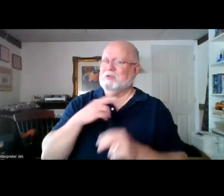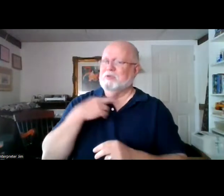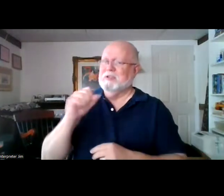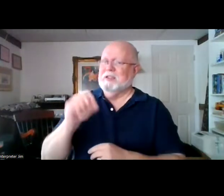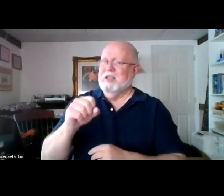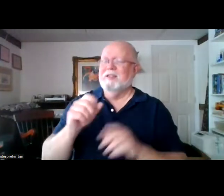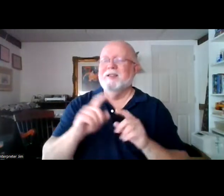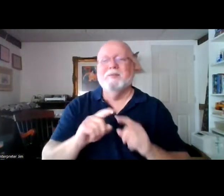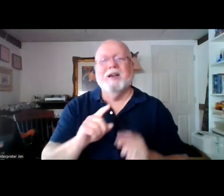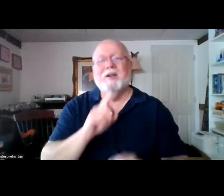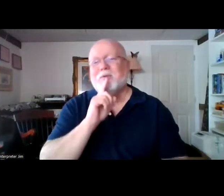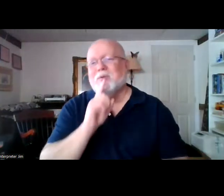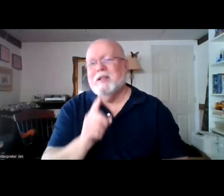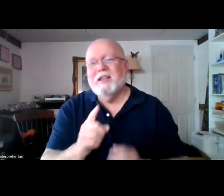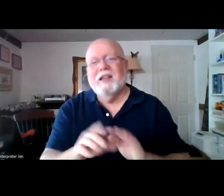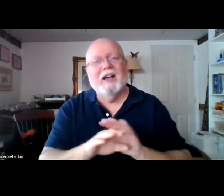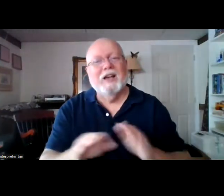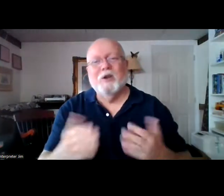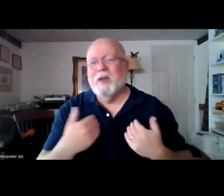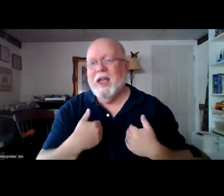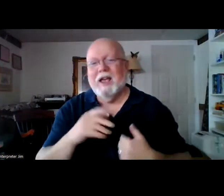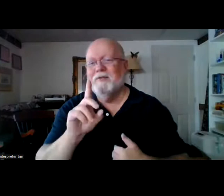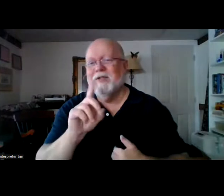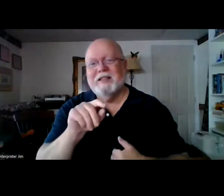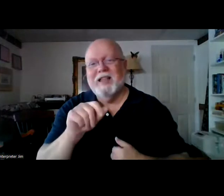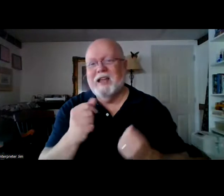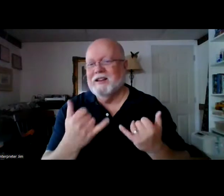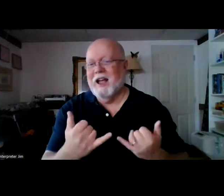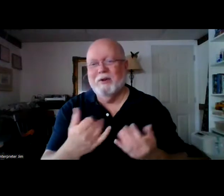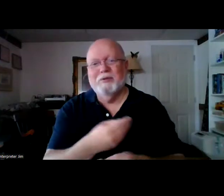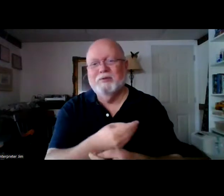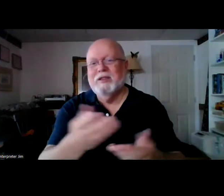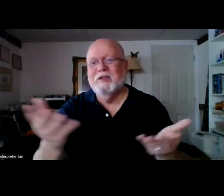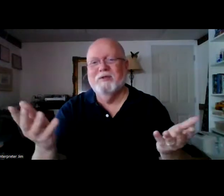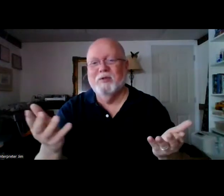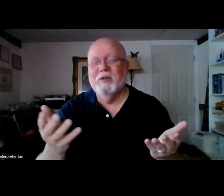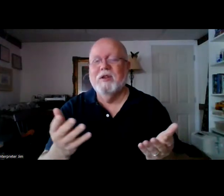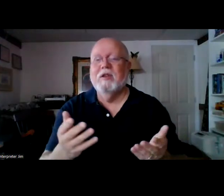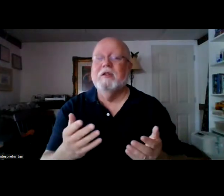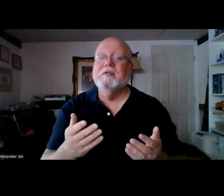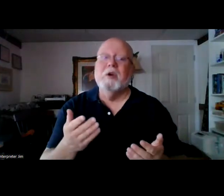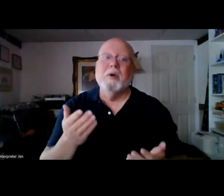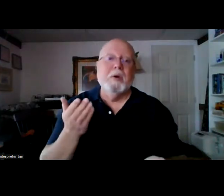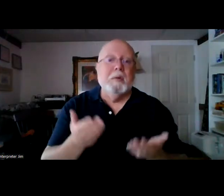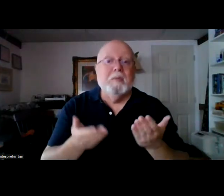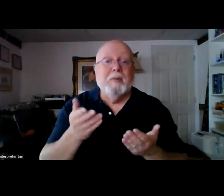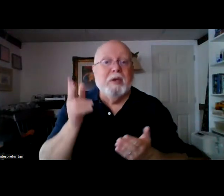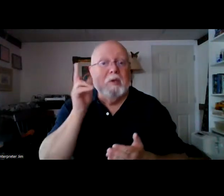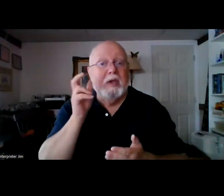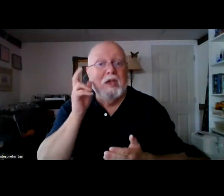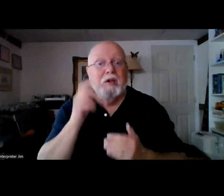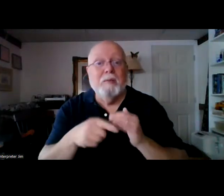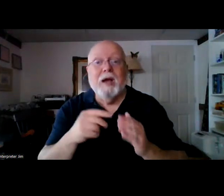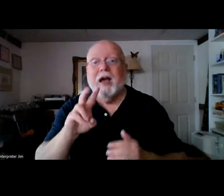I don't have data to give you. And hopefully, you may hear things about veterans and gambling